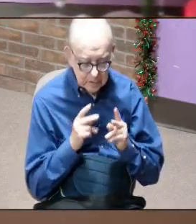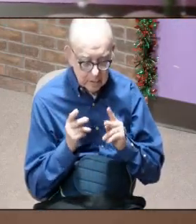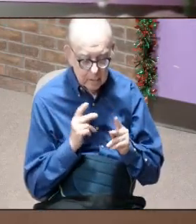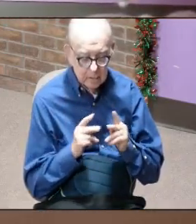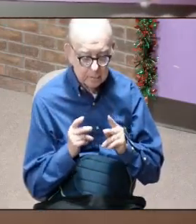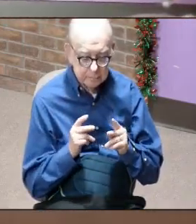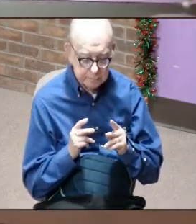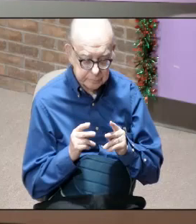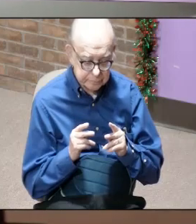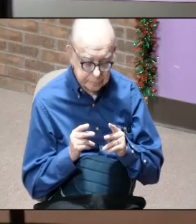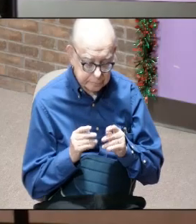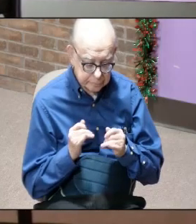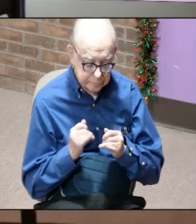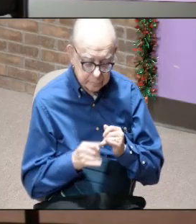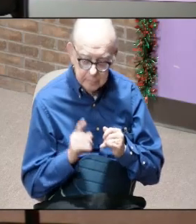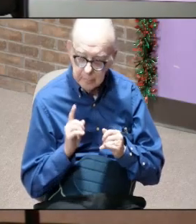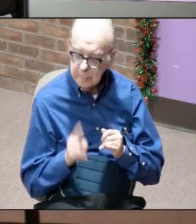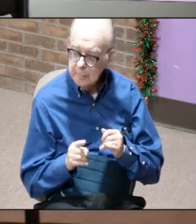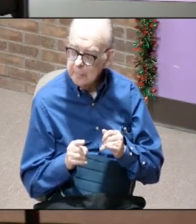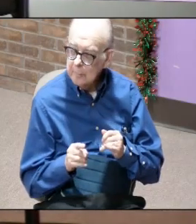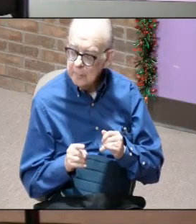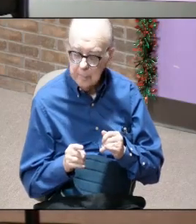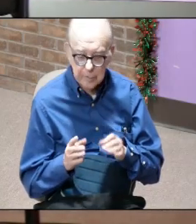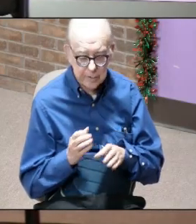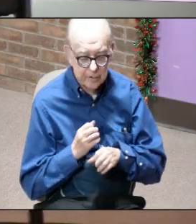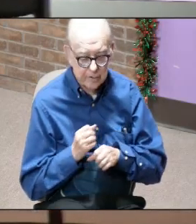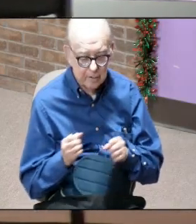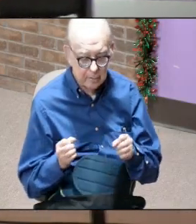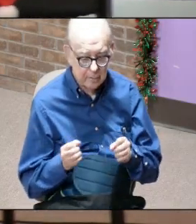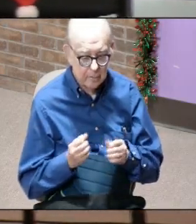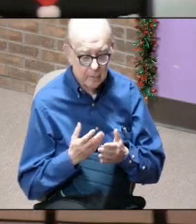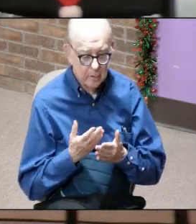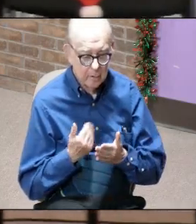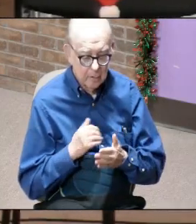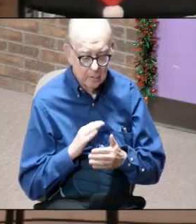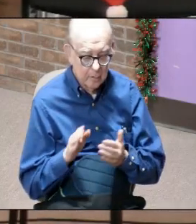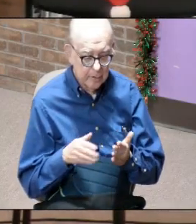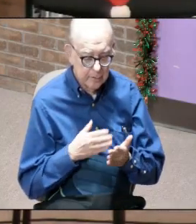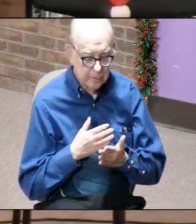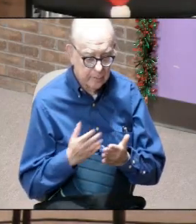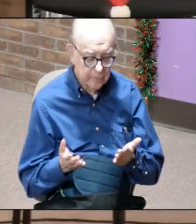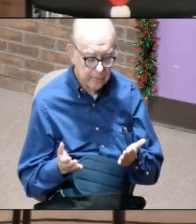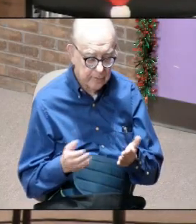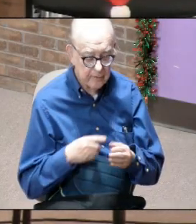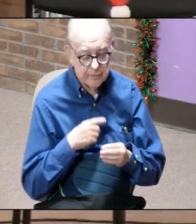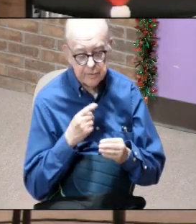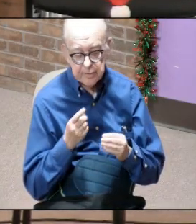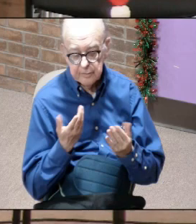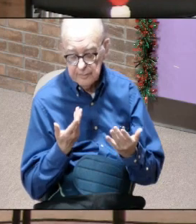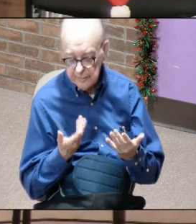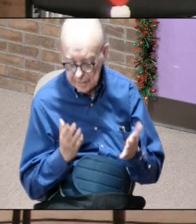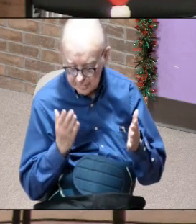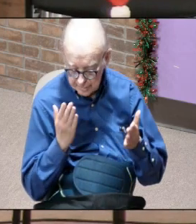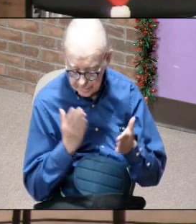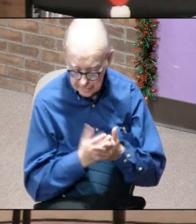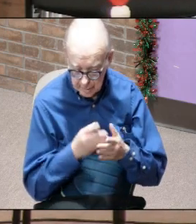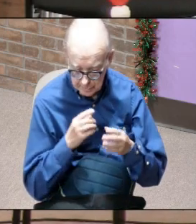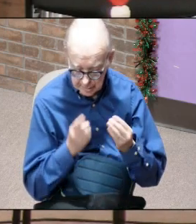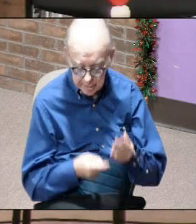people and the last one that's going to be saved before all of this ends.